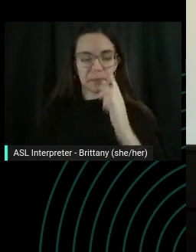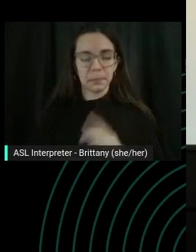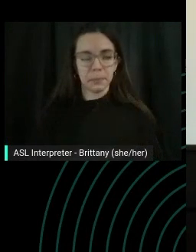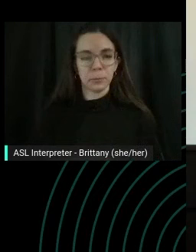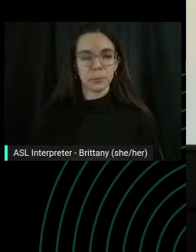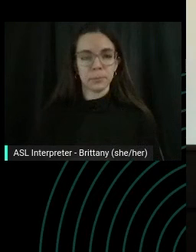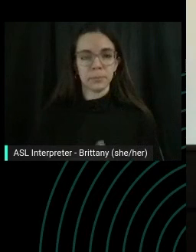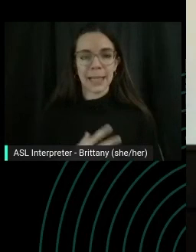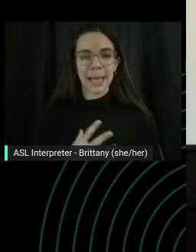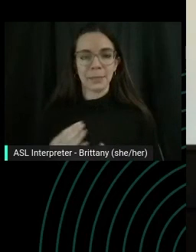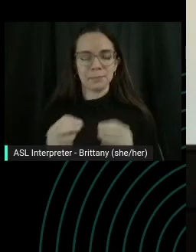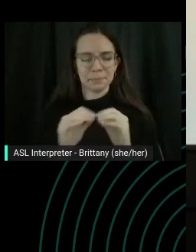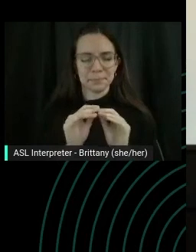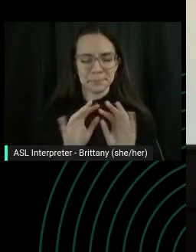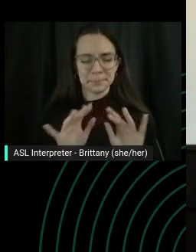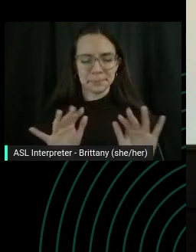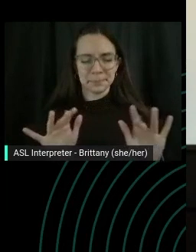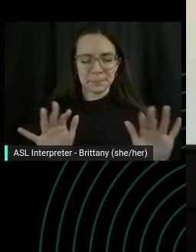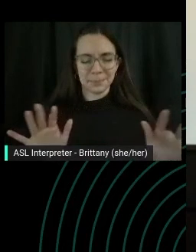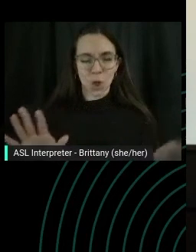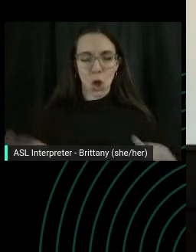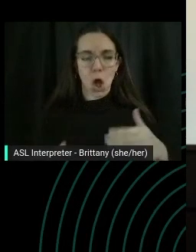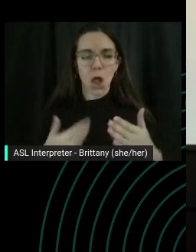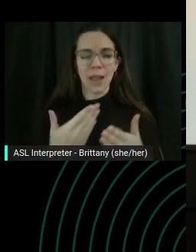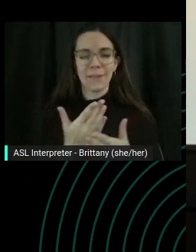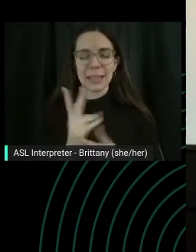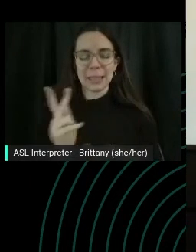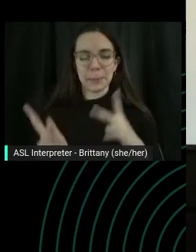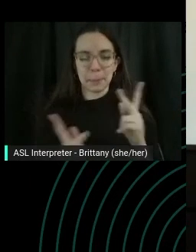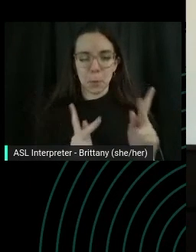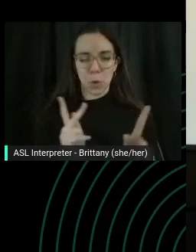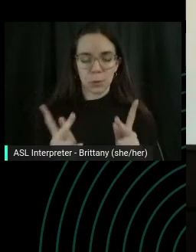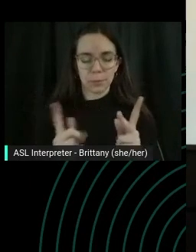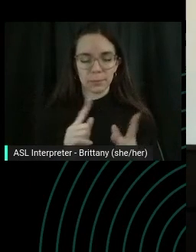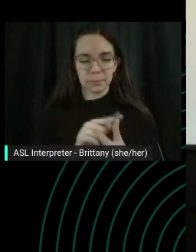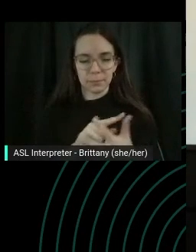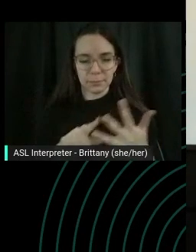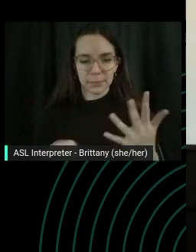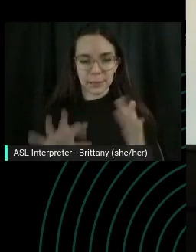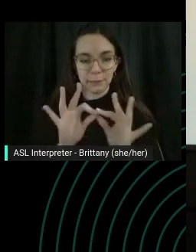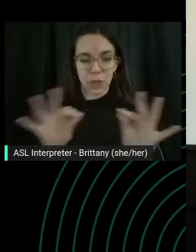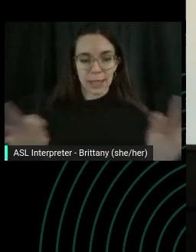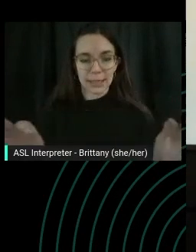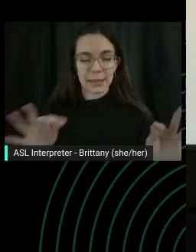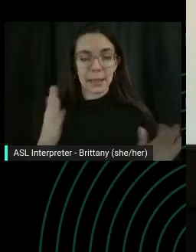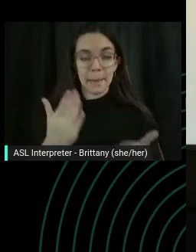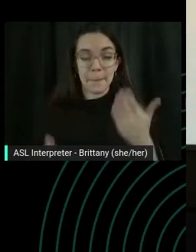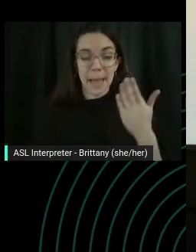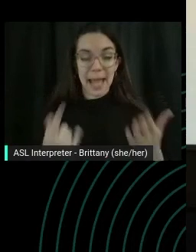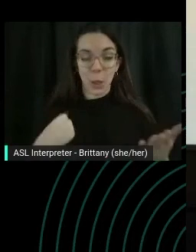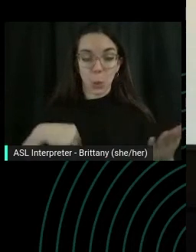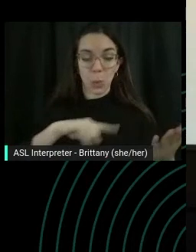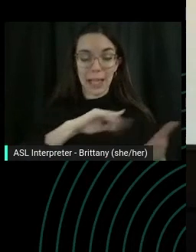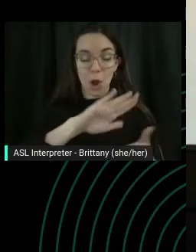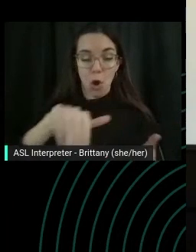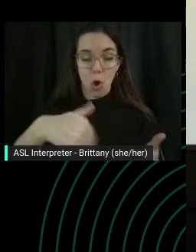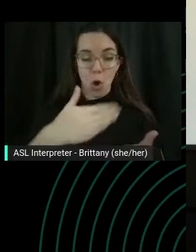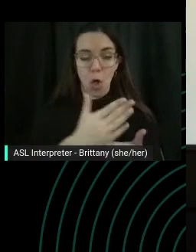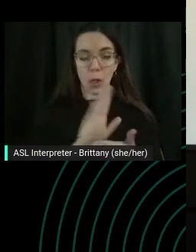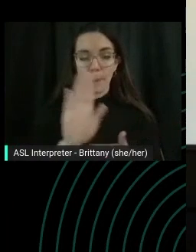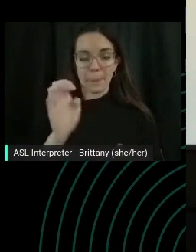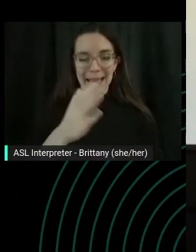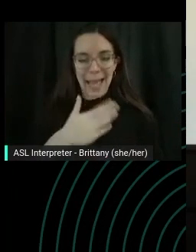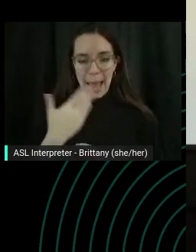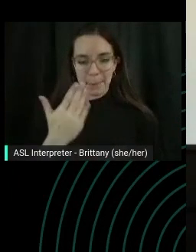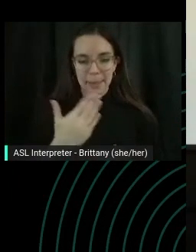And send all these beings, all these people, the following phrases. May we all be happy. May